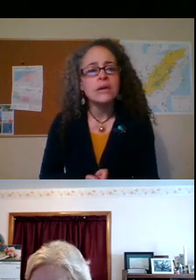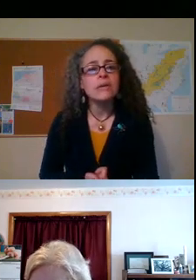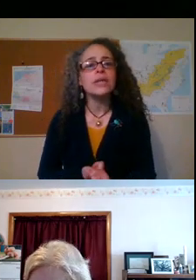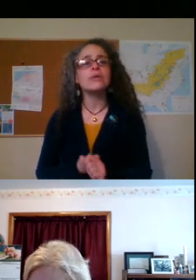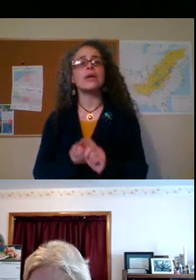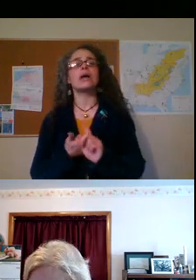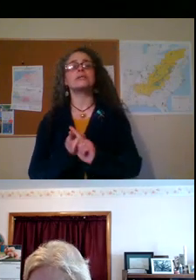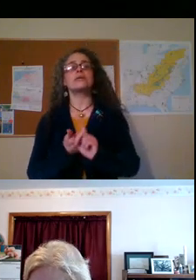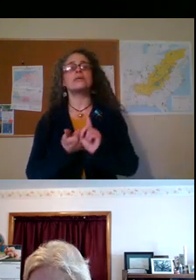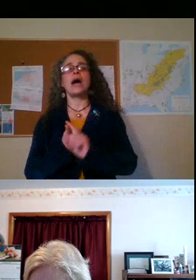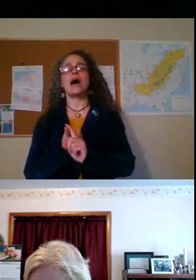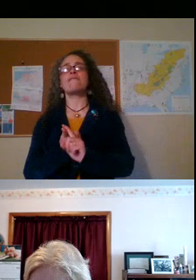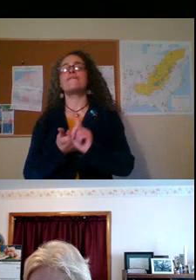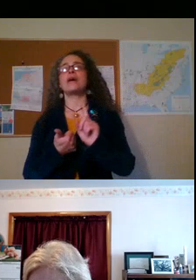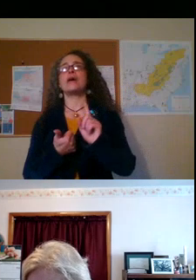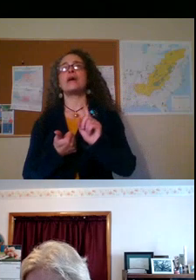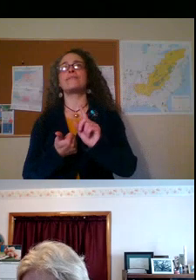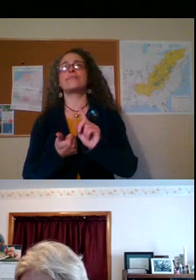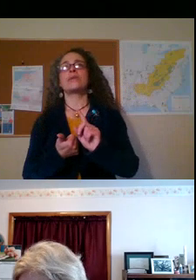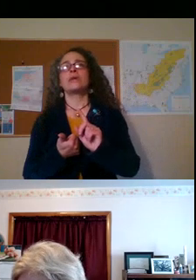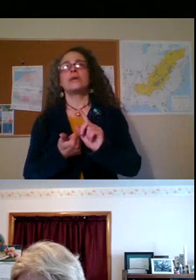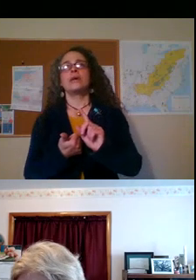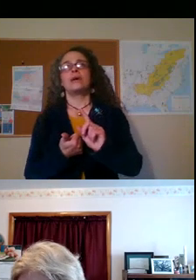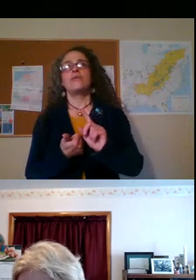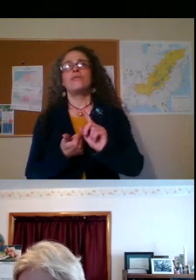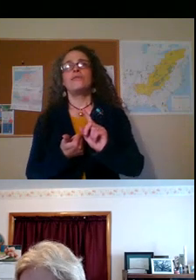have here, but you can also have